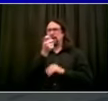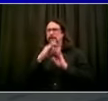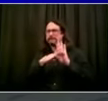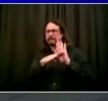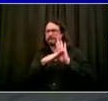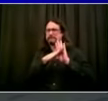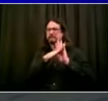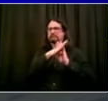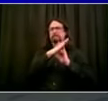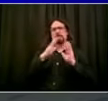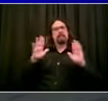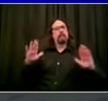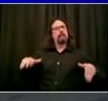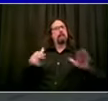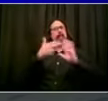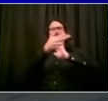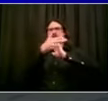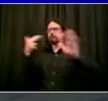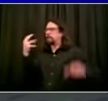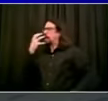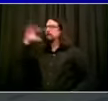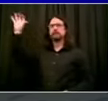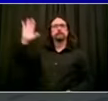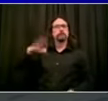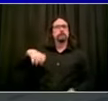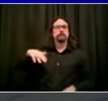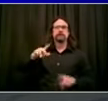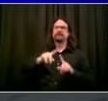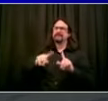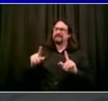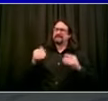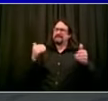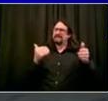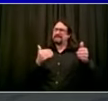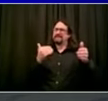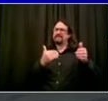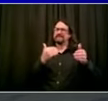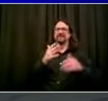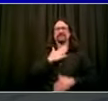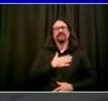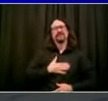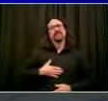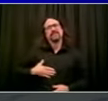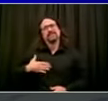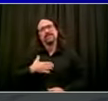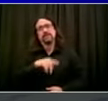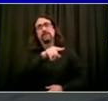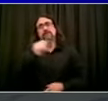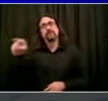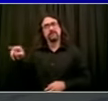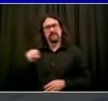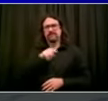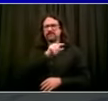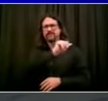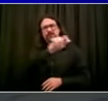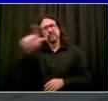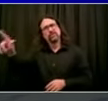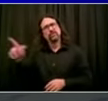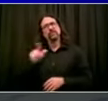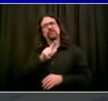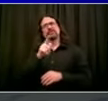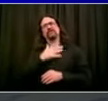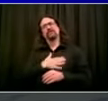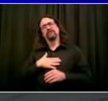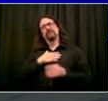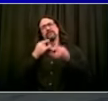everywhere. Obviously, make sure you honor social distancing. Avoid gatherings. Real basic things, wash hands, use